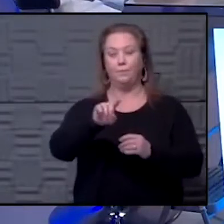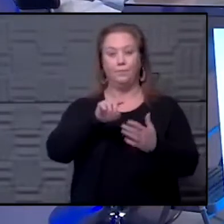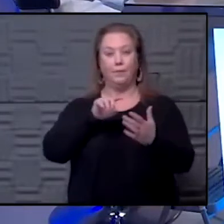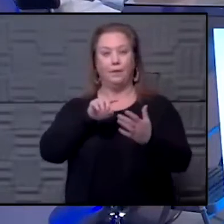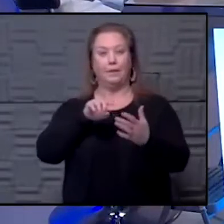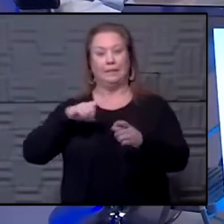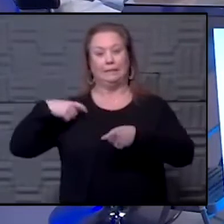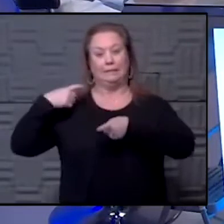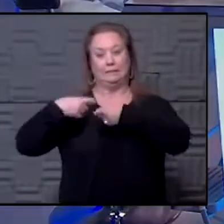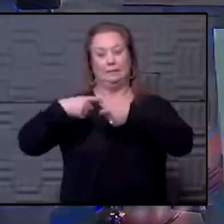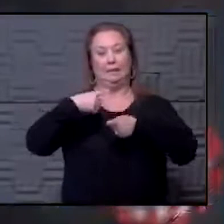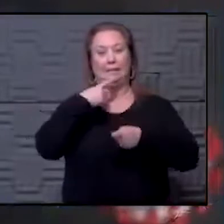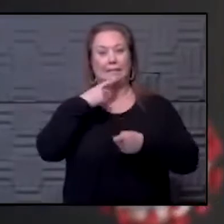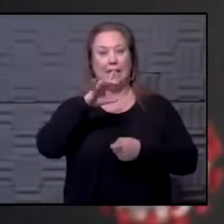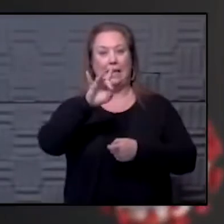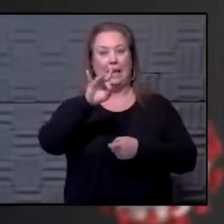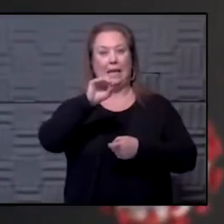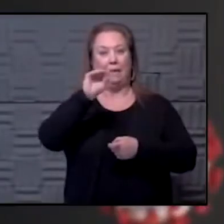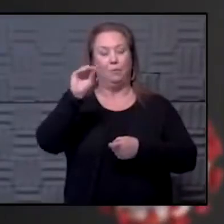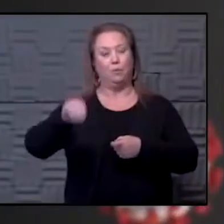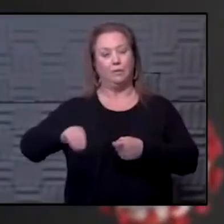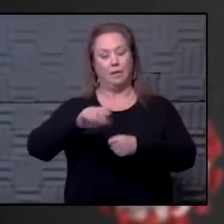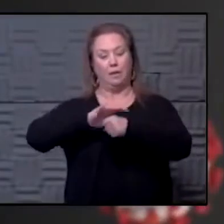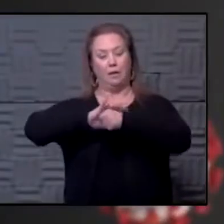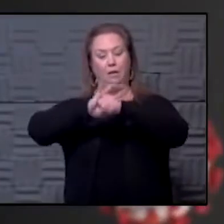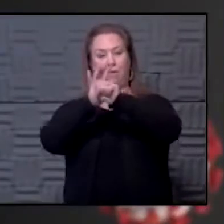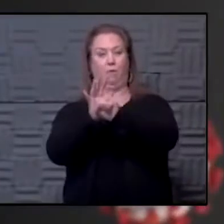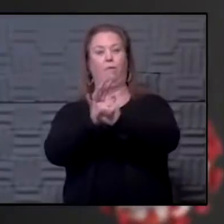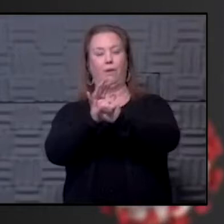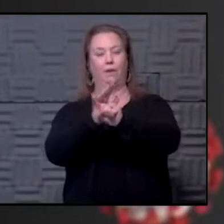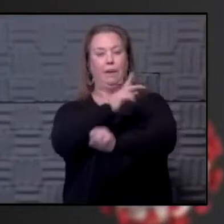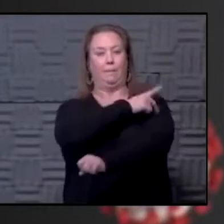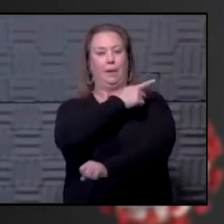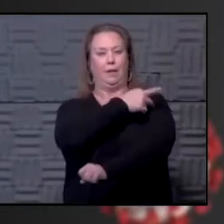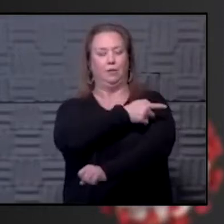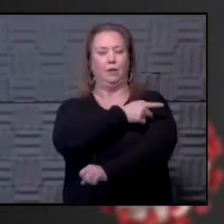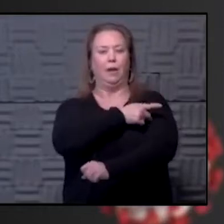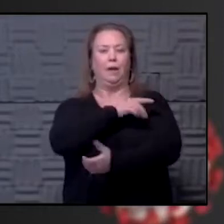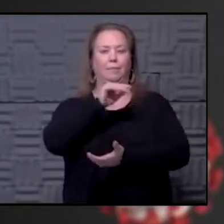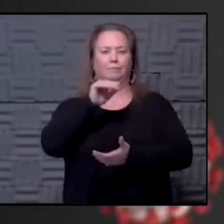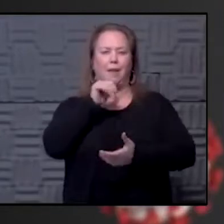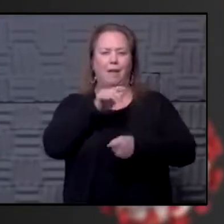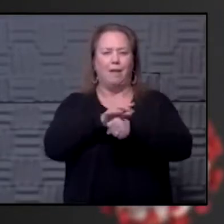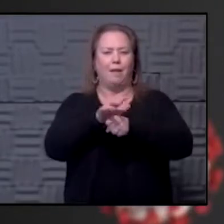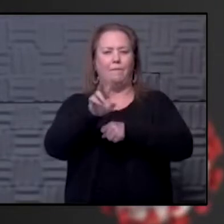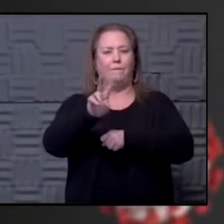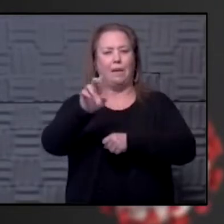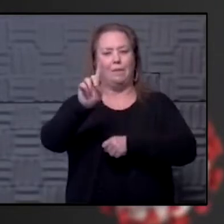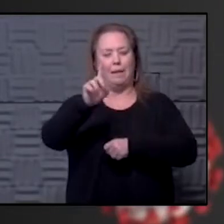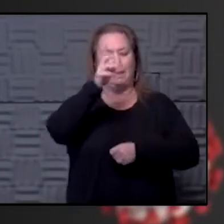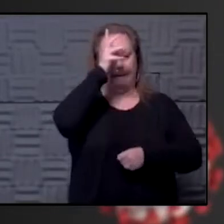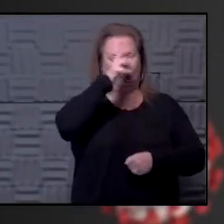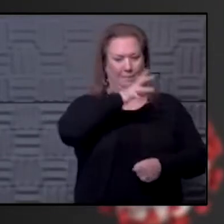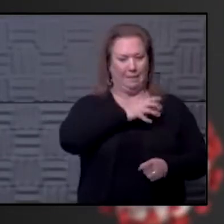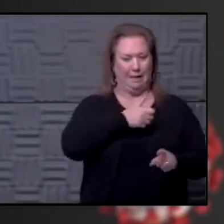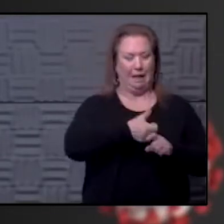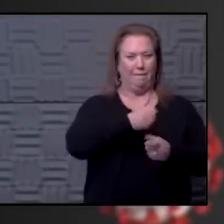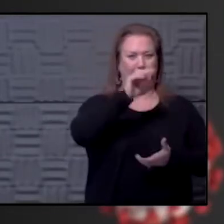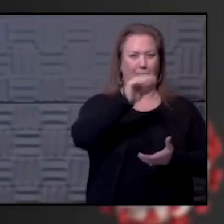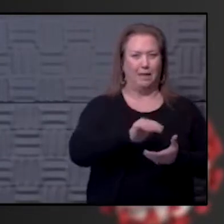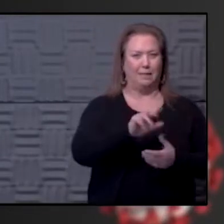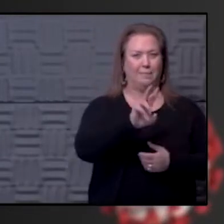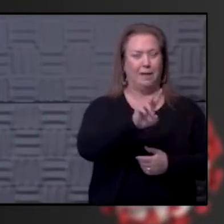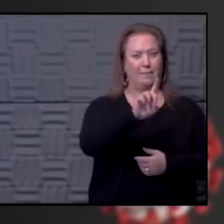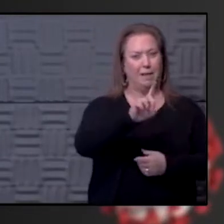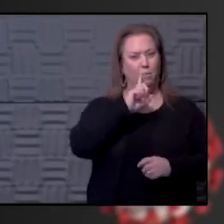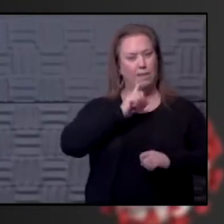in Spain found that 80% of COVID-19 patients were vitamin D deficient, with men having greater deficiency. Will taking vitamin D help to protect